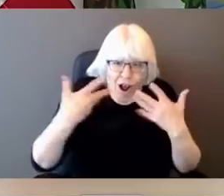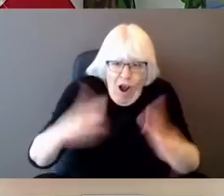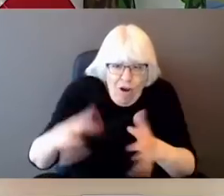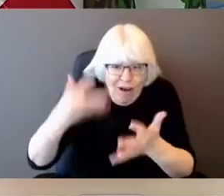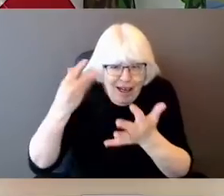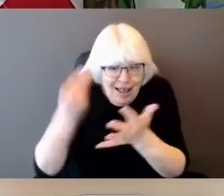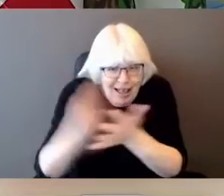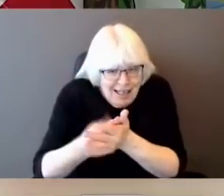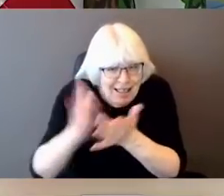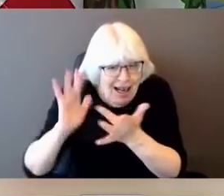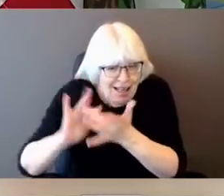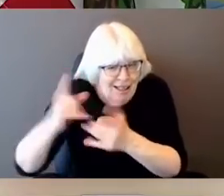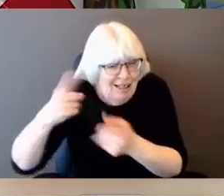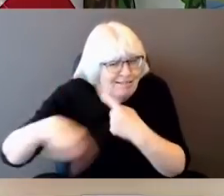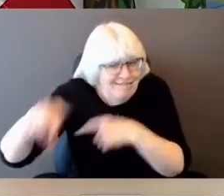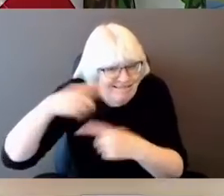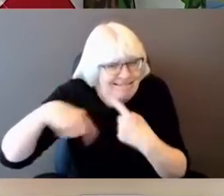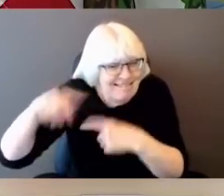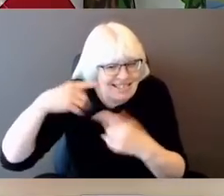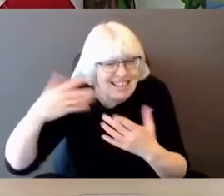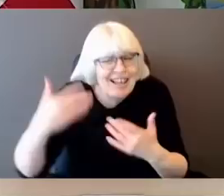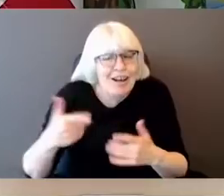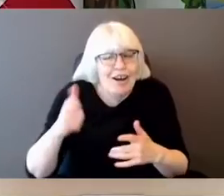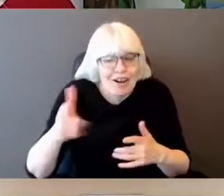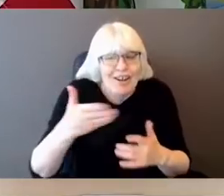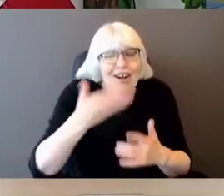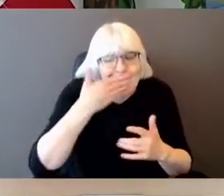Yeah, I mean, we may want to take this offline to help you